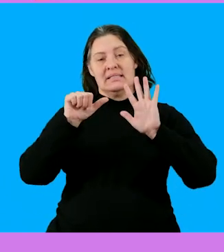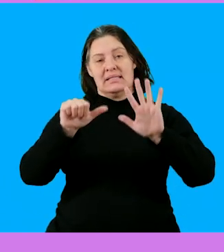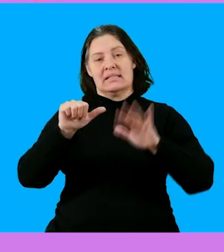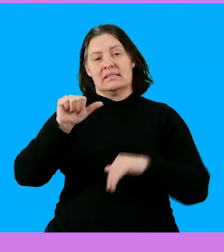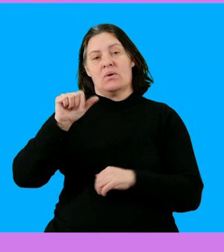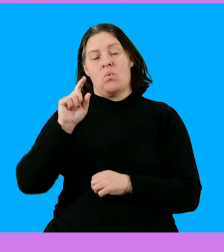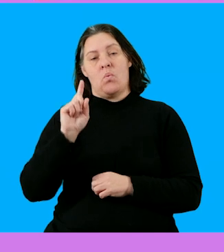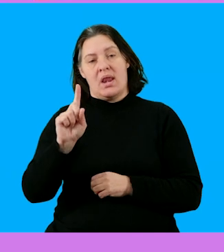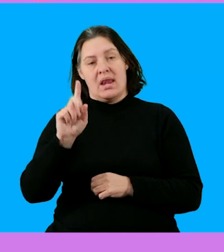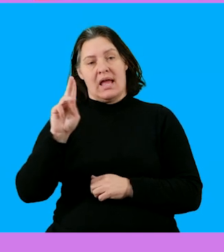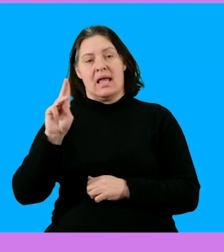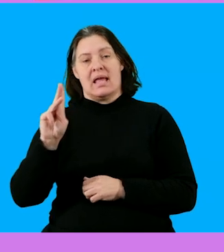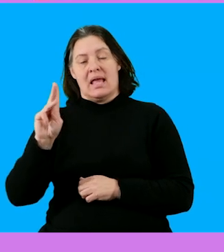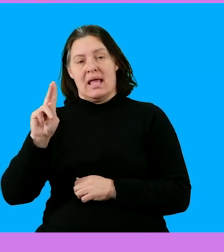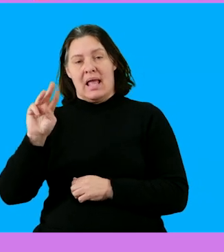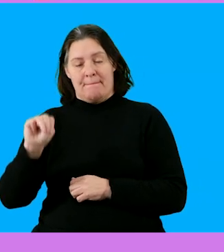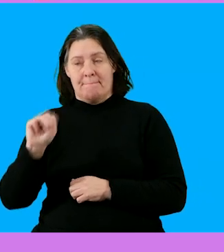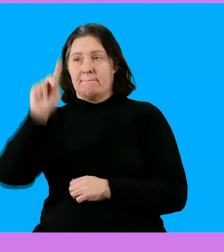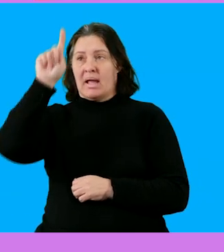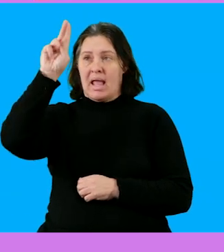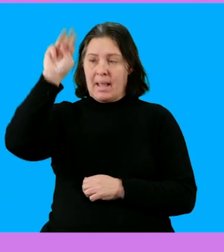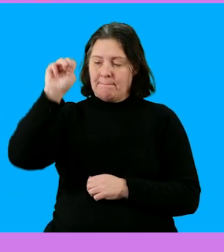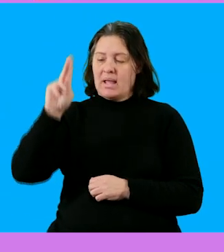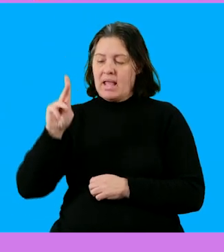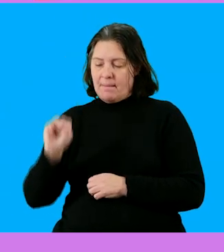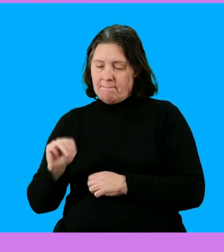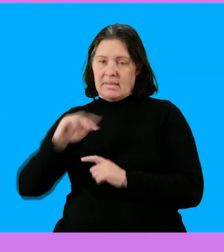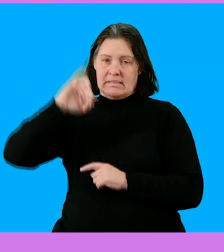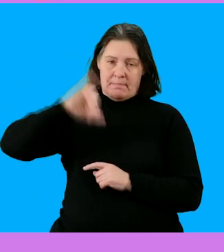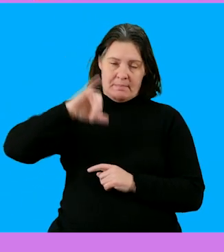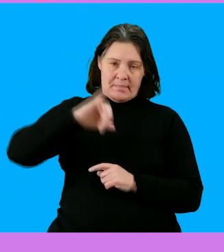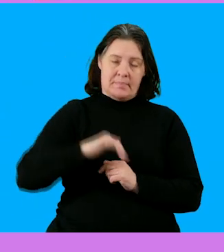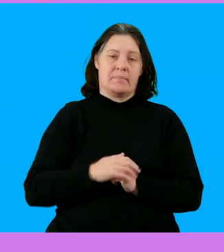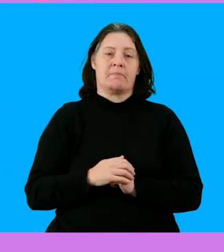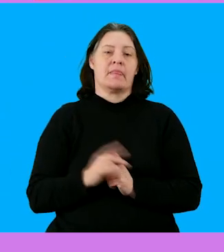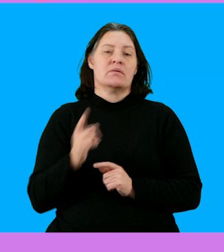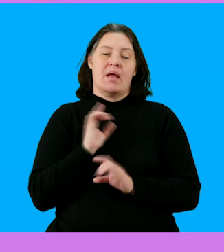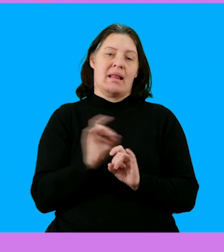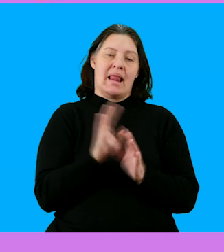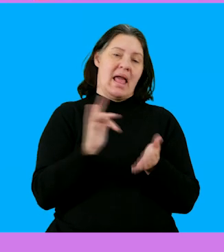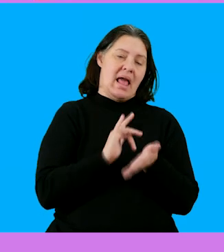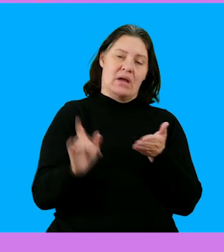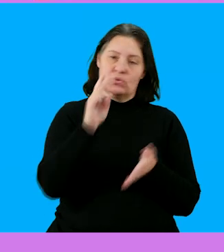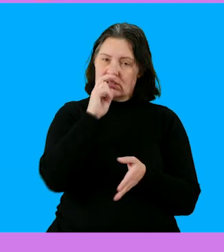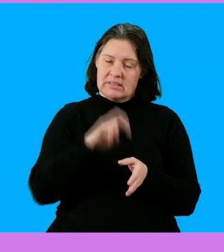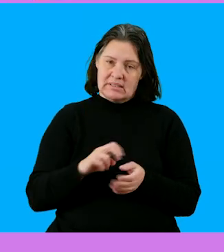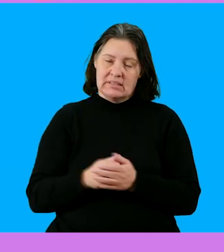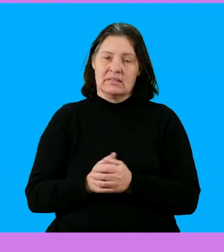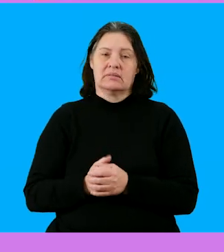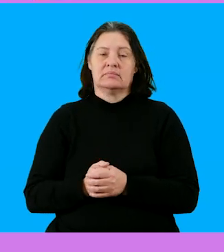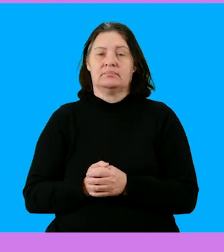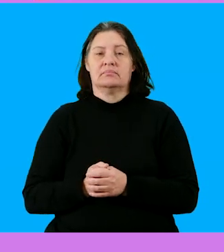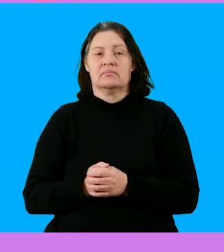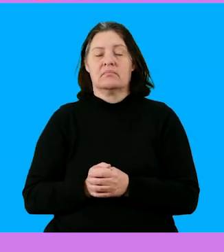1.61 kilometers. My units are the same. So therefore, remember now, I don't even have to clear my screen on my calculator when I do